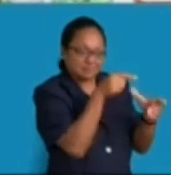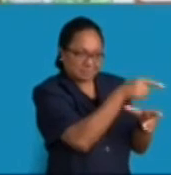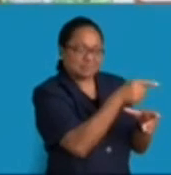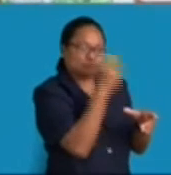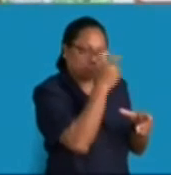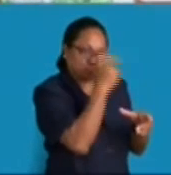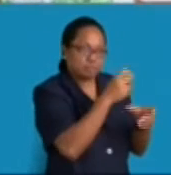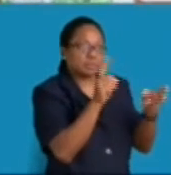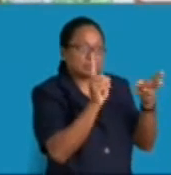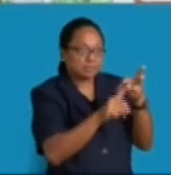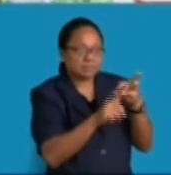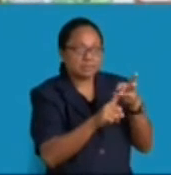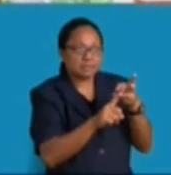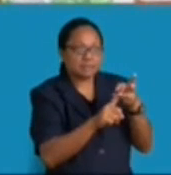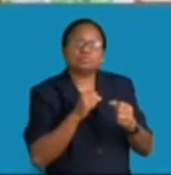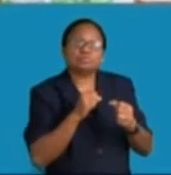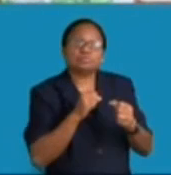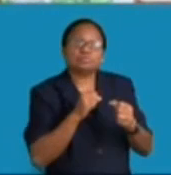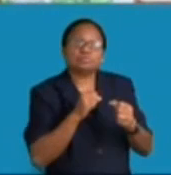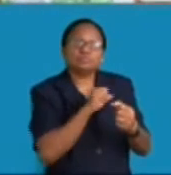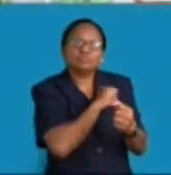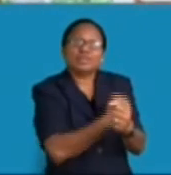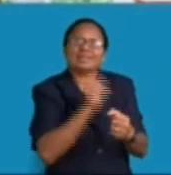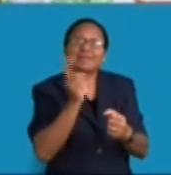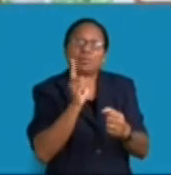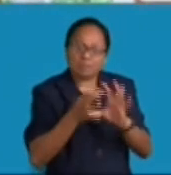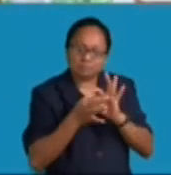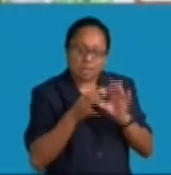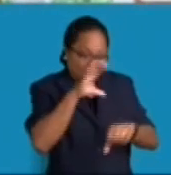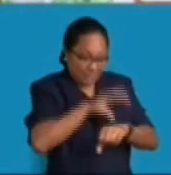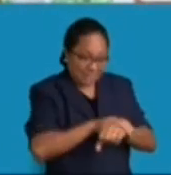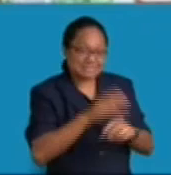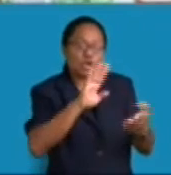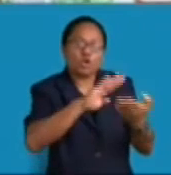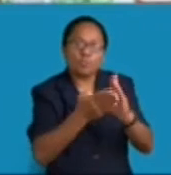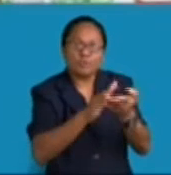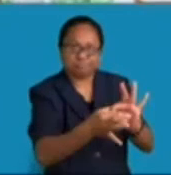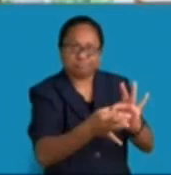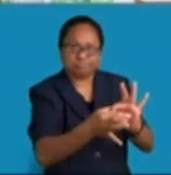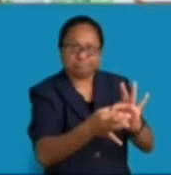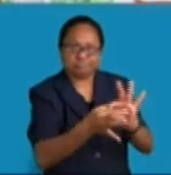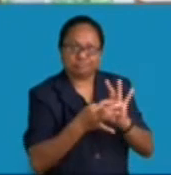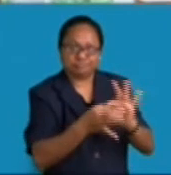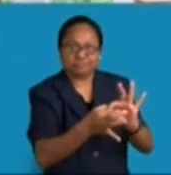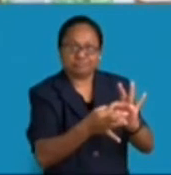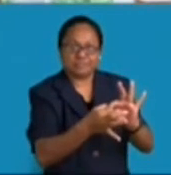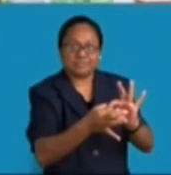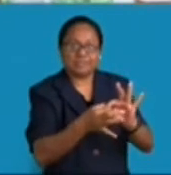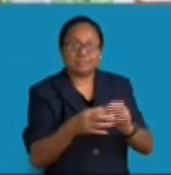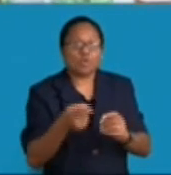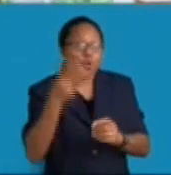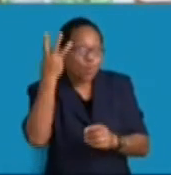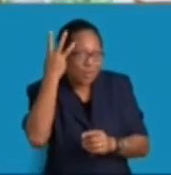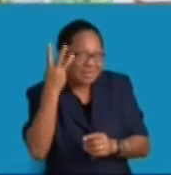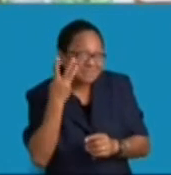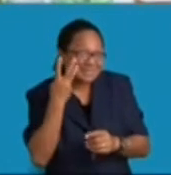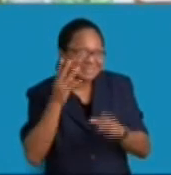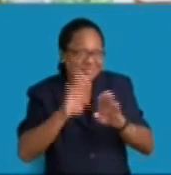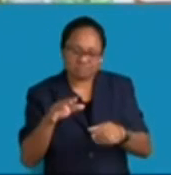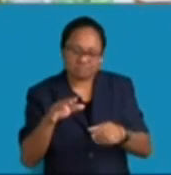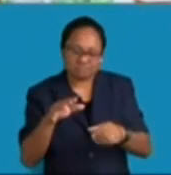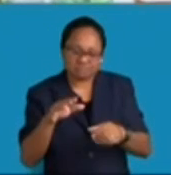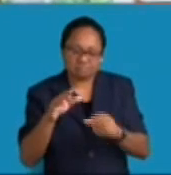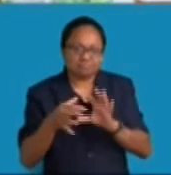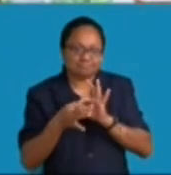strengthening of Nduabata community policing. And that's targeting women and children. And